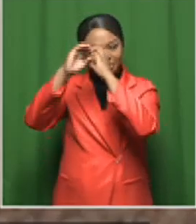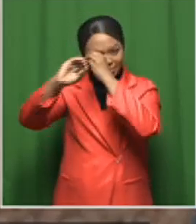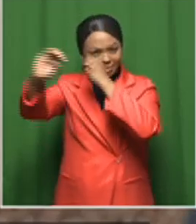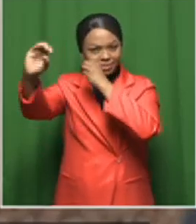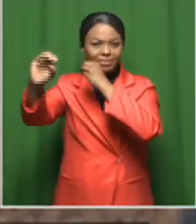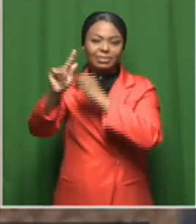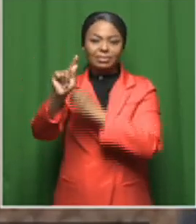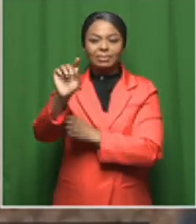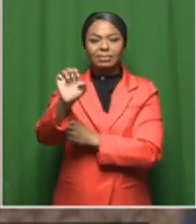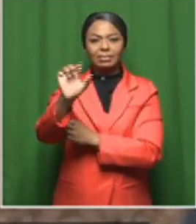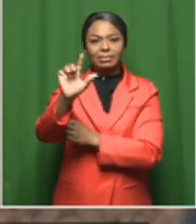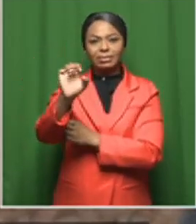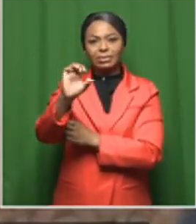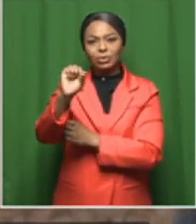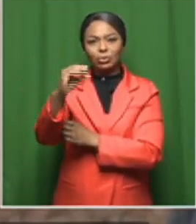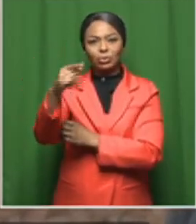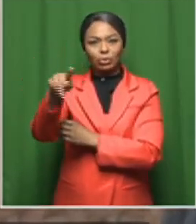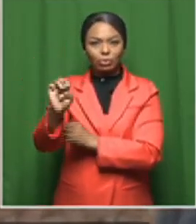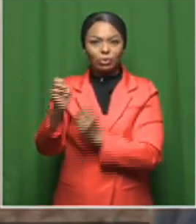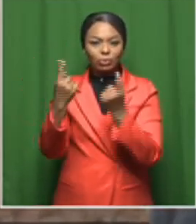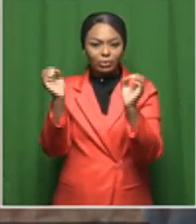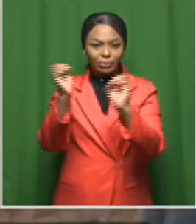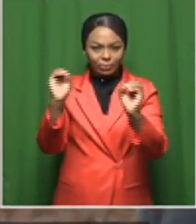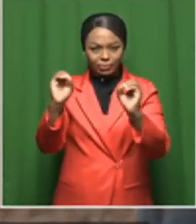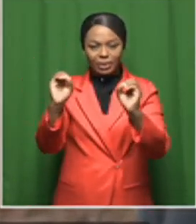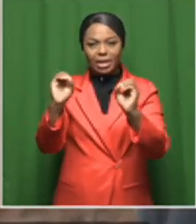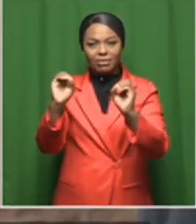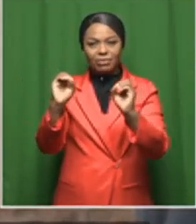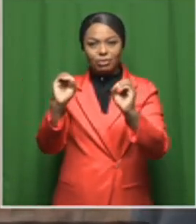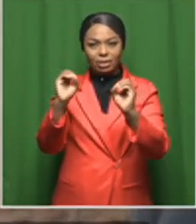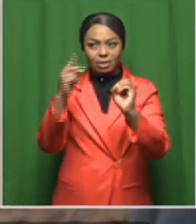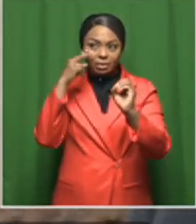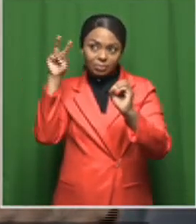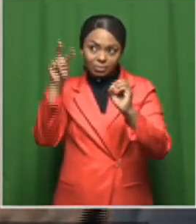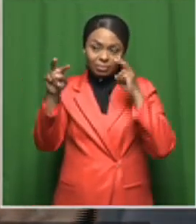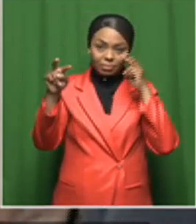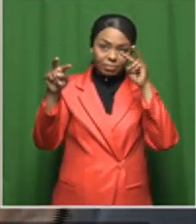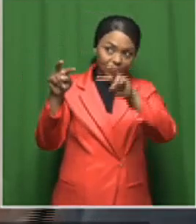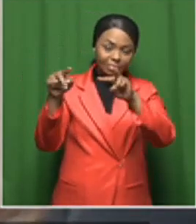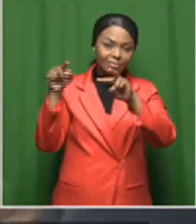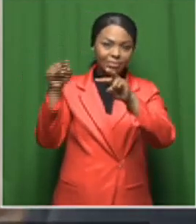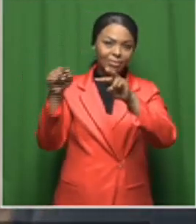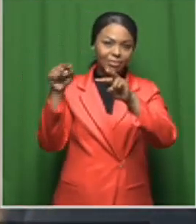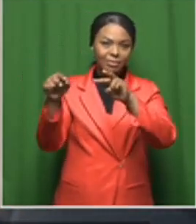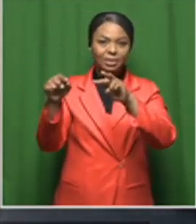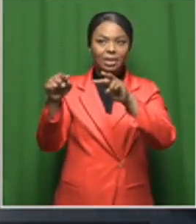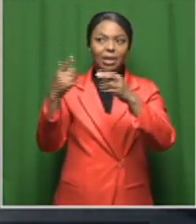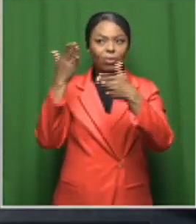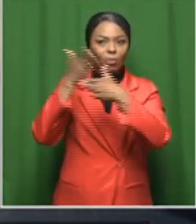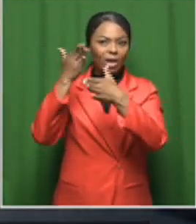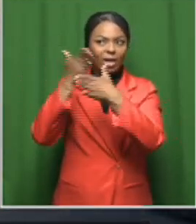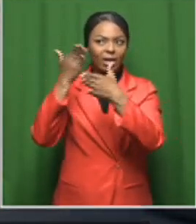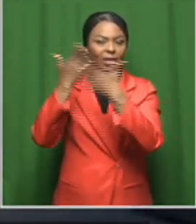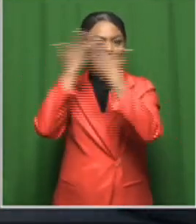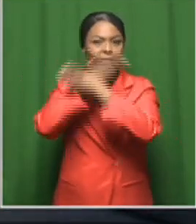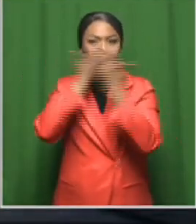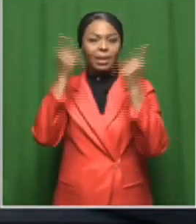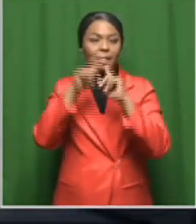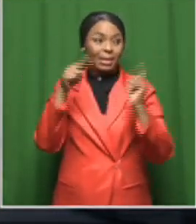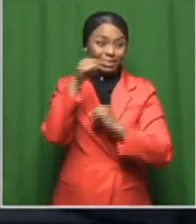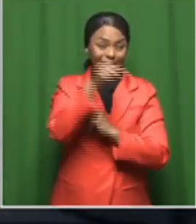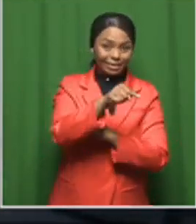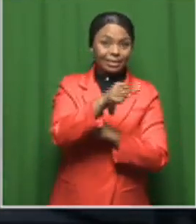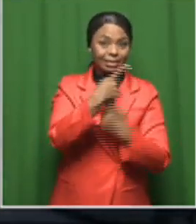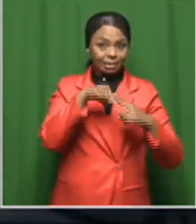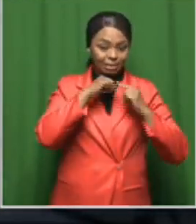optical telescopes have a limitation that they can only work at night. We can observe 24/7. Because we are